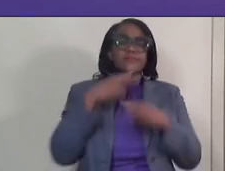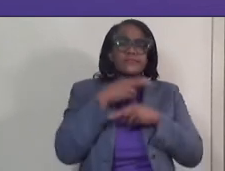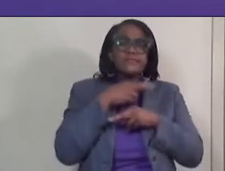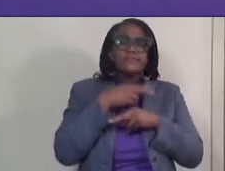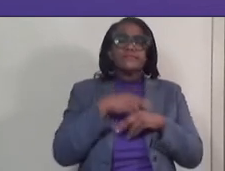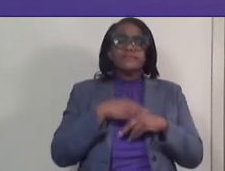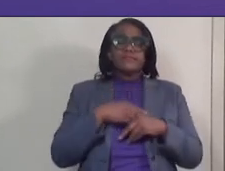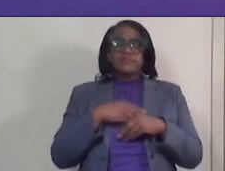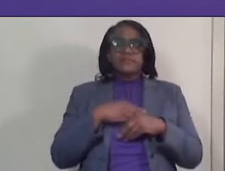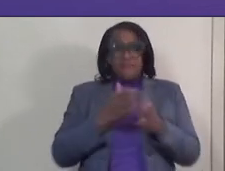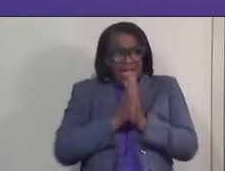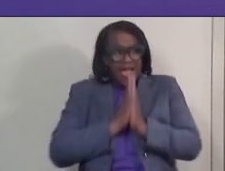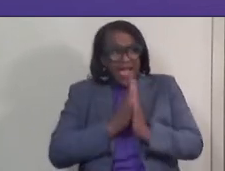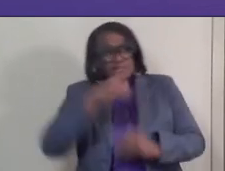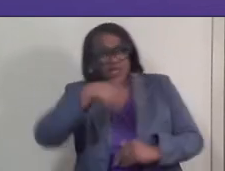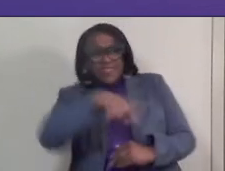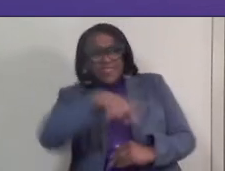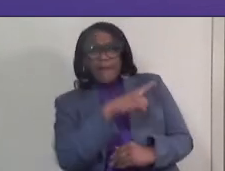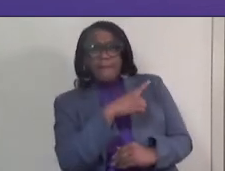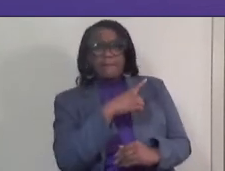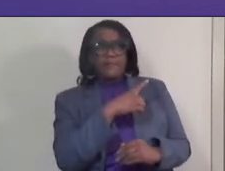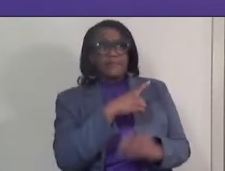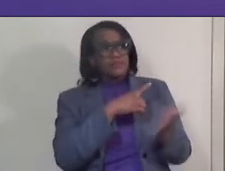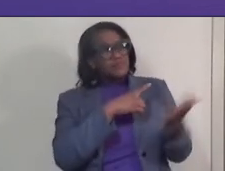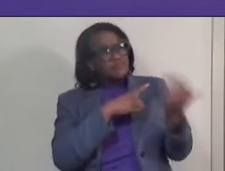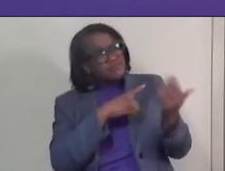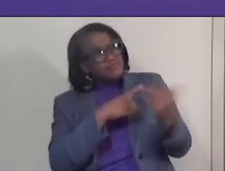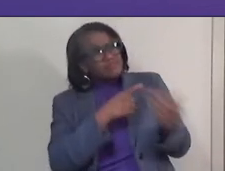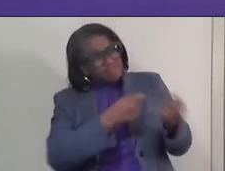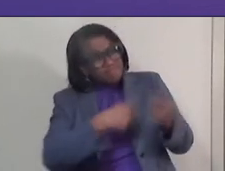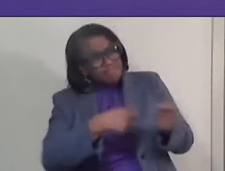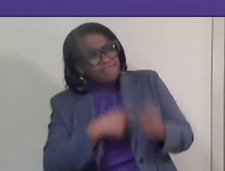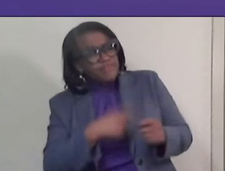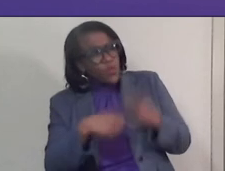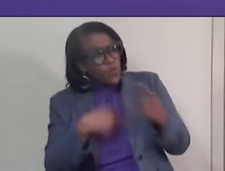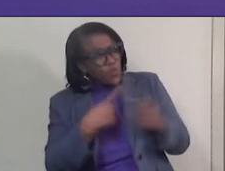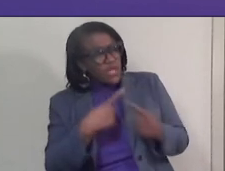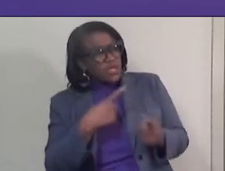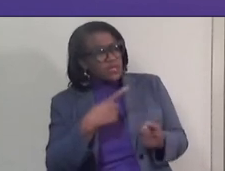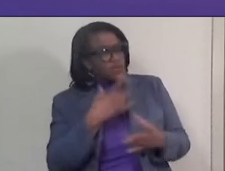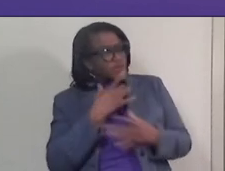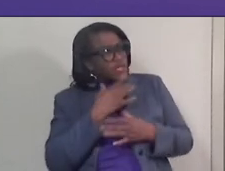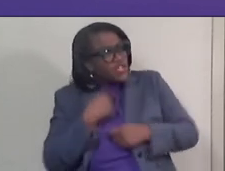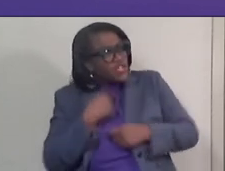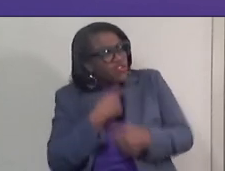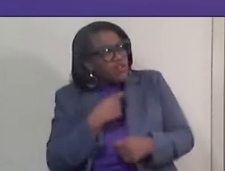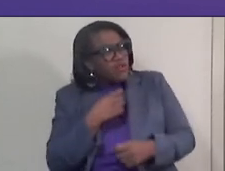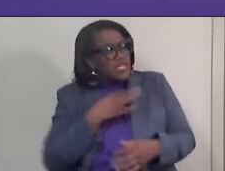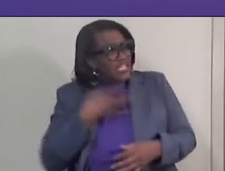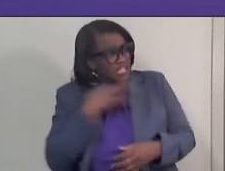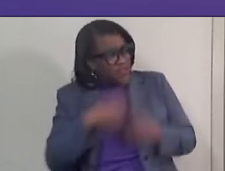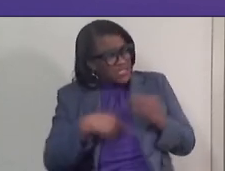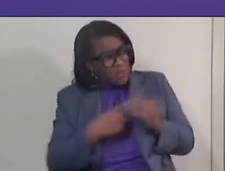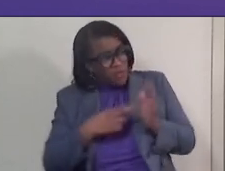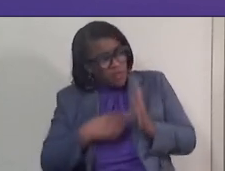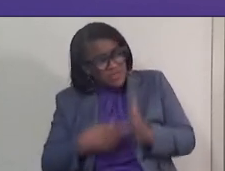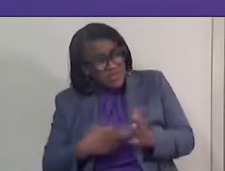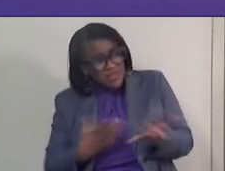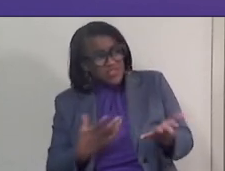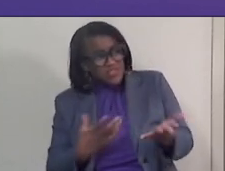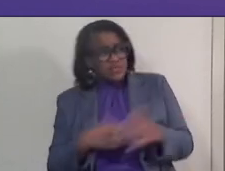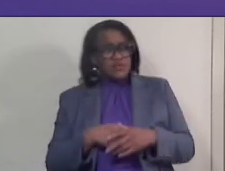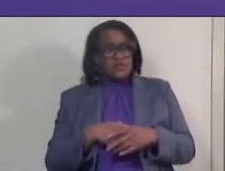asks them to say, well, when have I been curious about how I'm represented, right? That's a question that opens